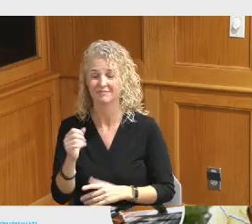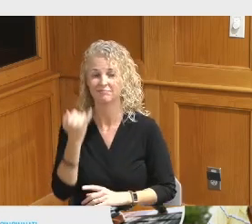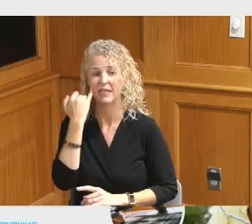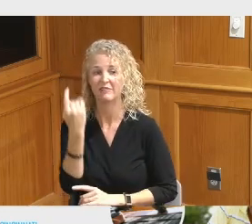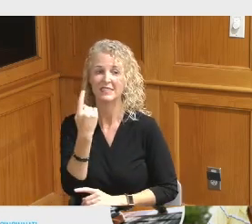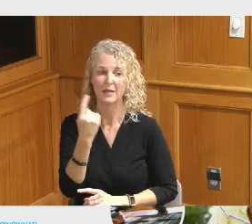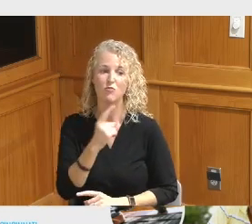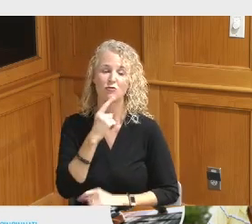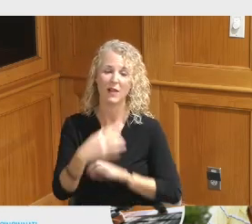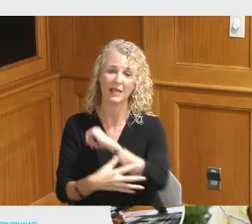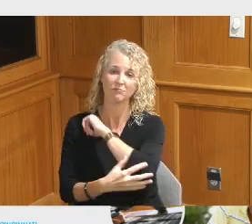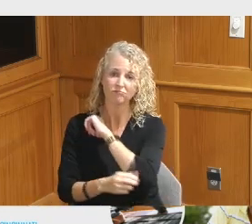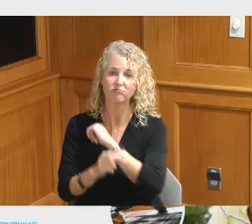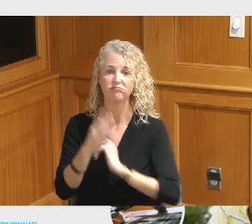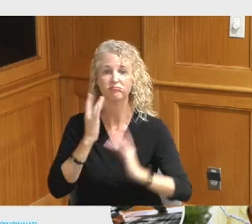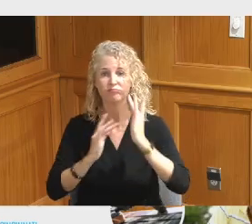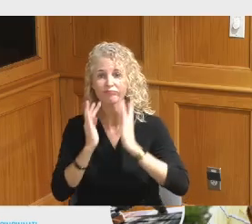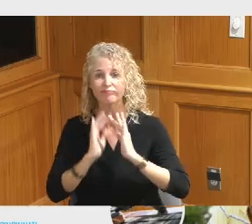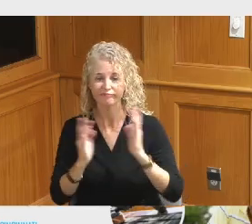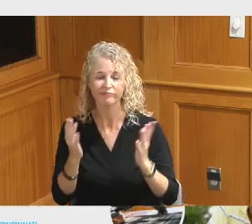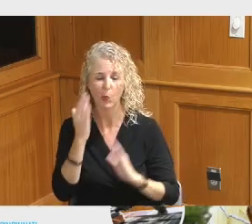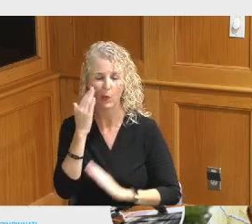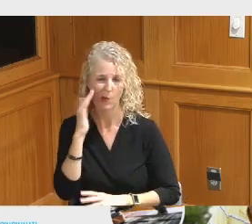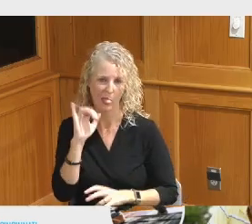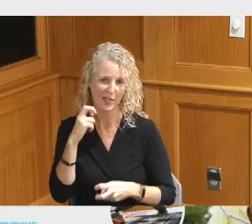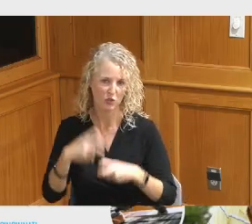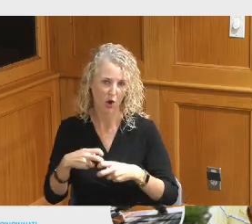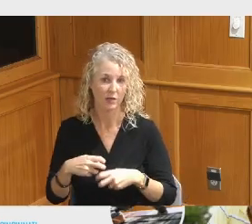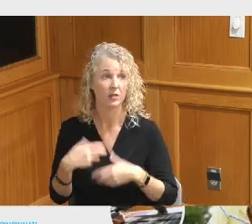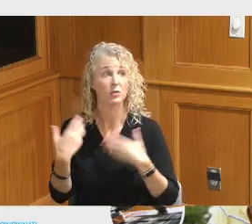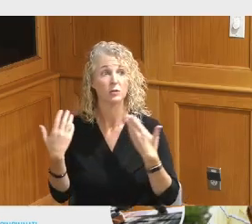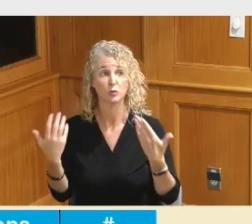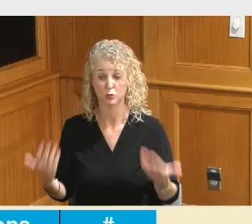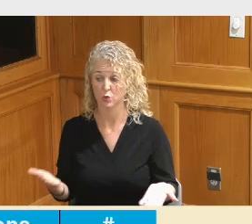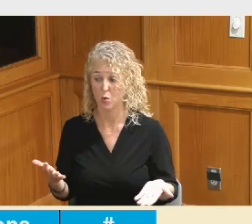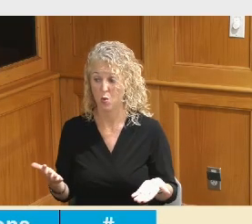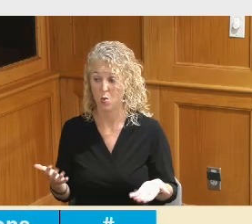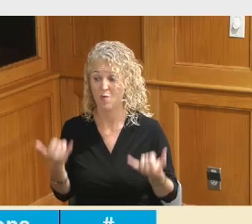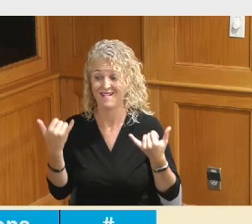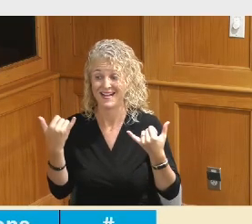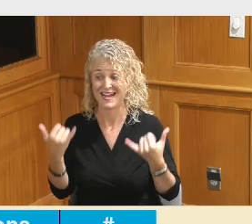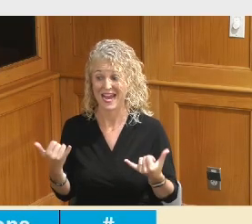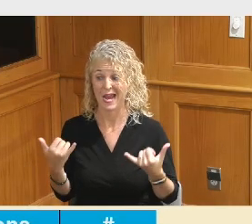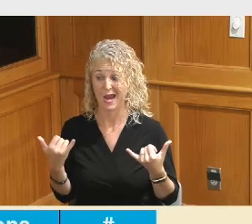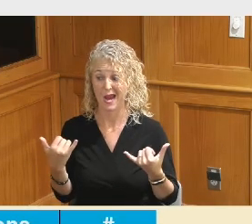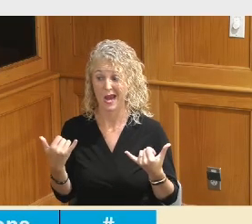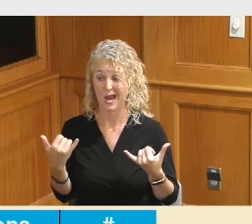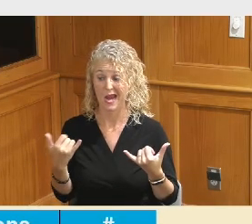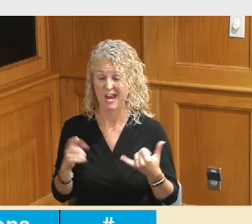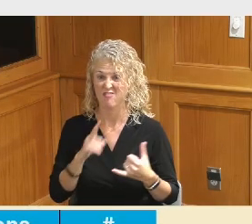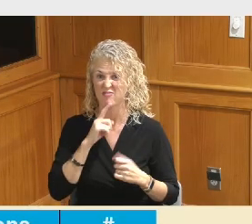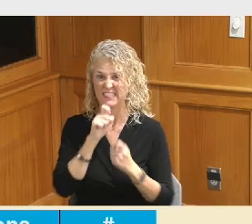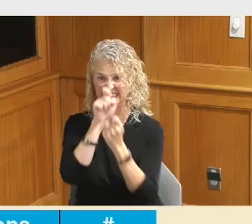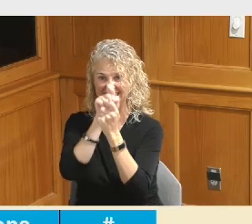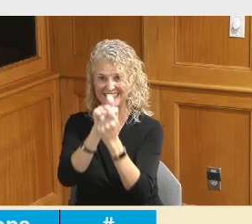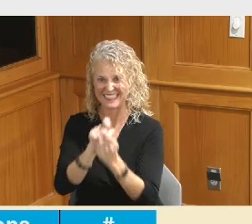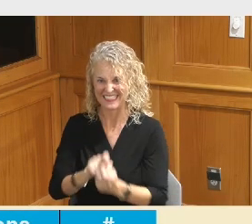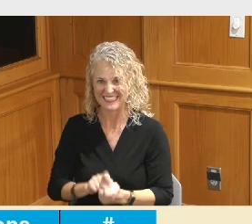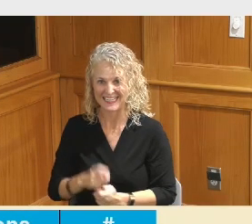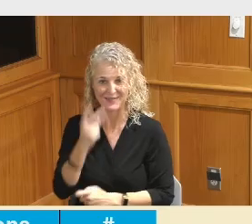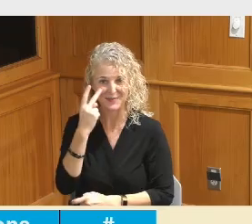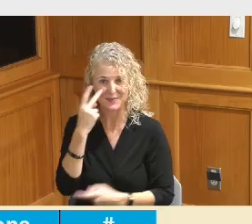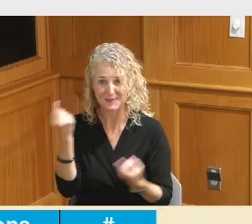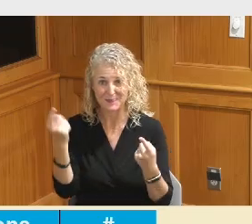income homeowners. So now let's get to the nitty-gritty of where we are